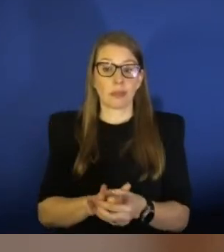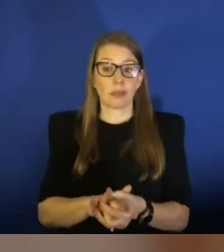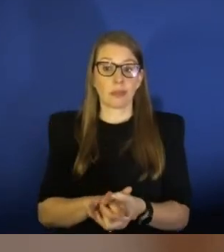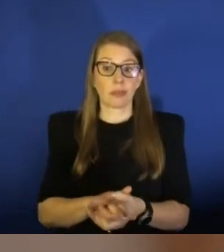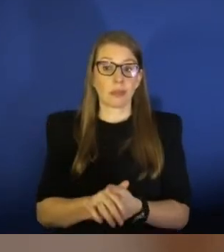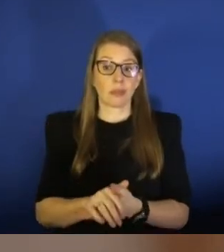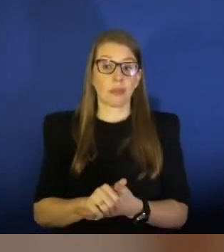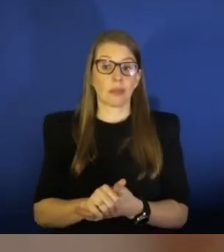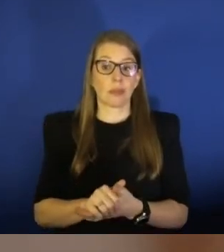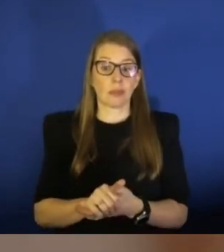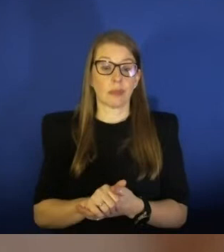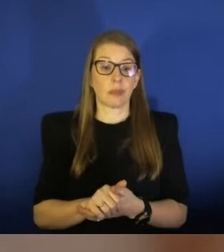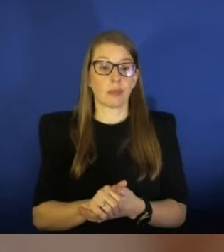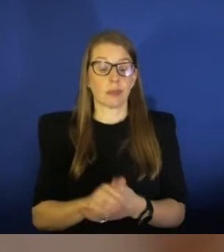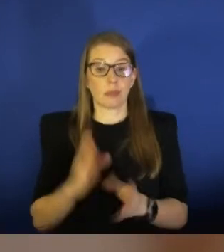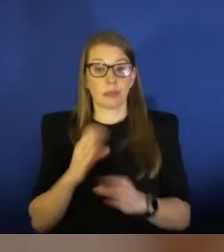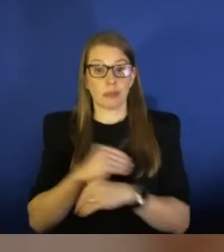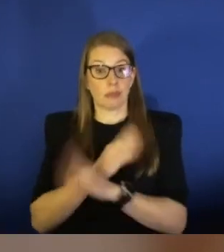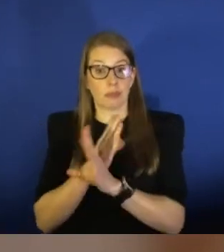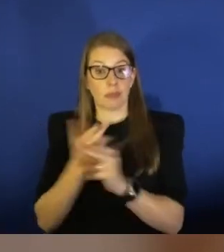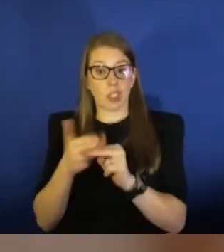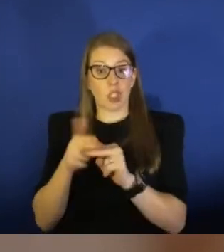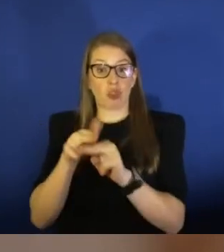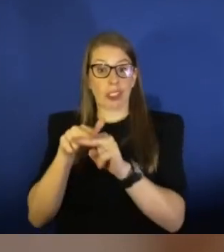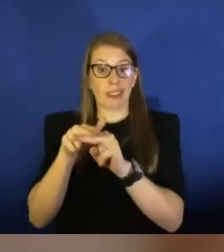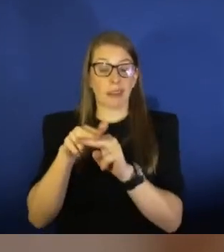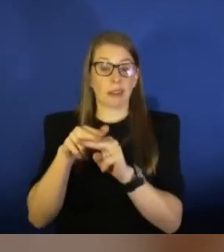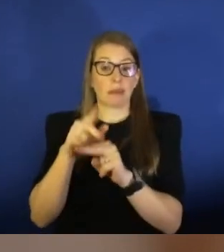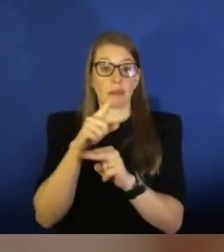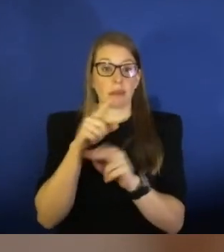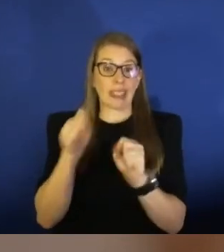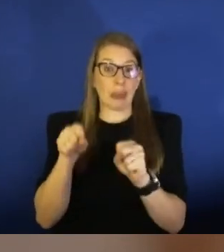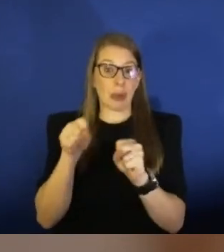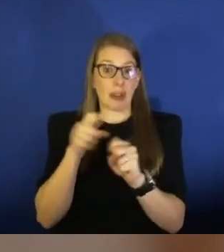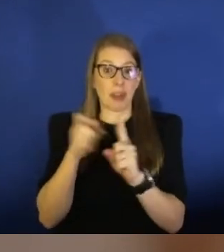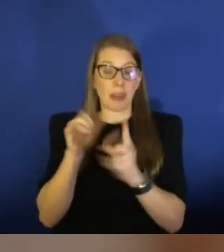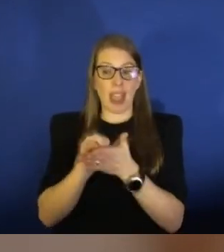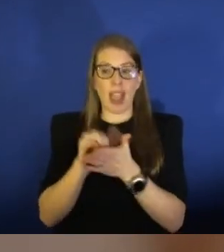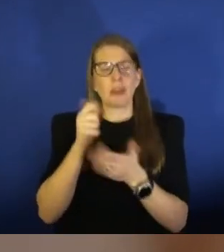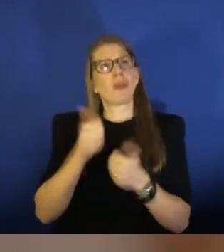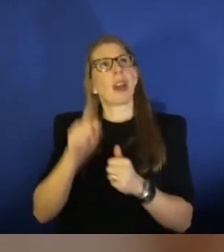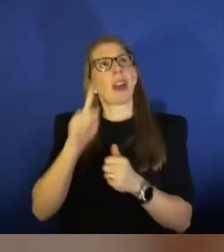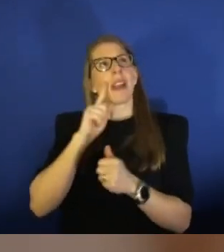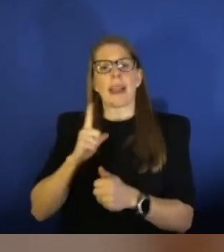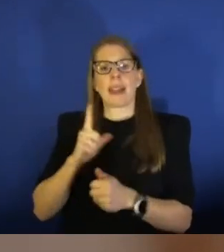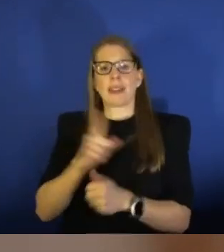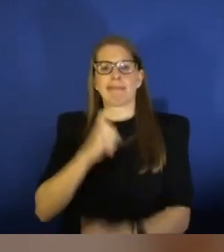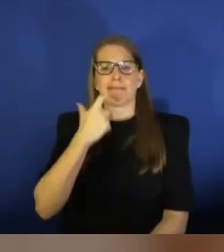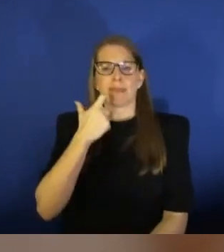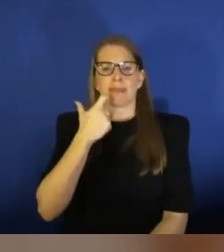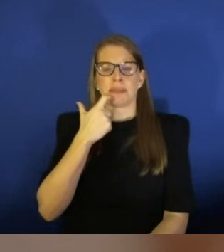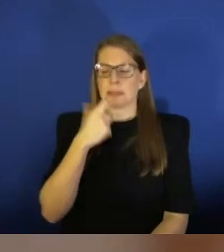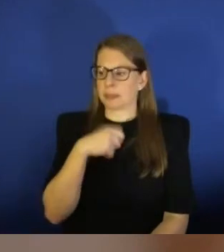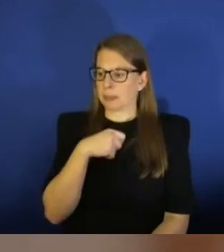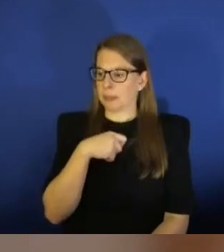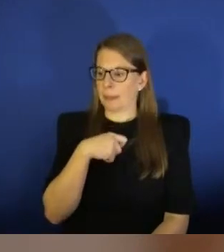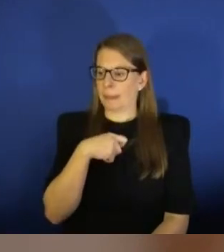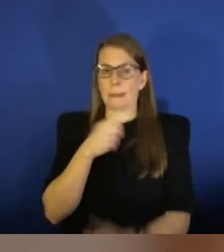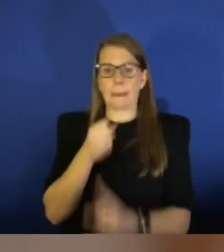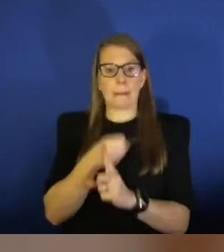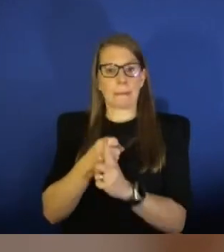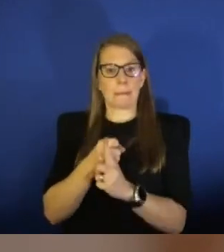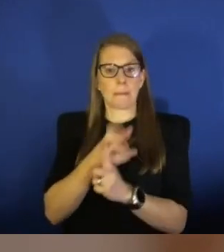And we're increasing telehealth capability because of it. I was trying to think of some other legislation recently that's impacted rural